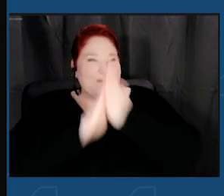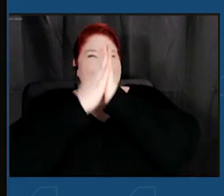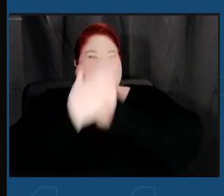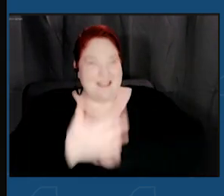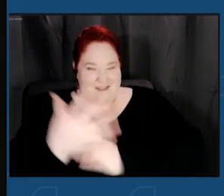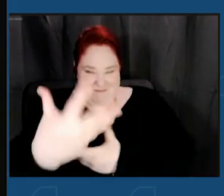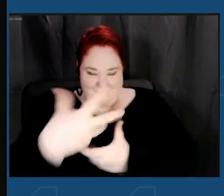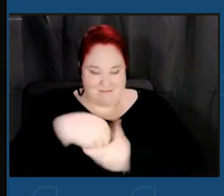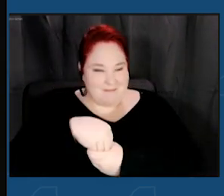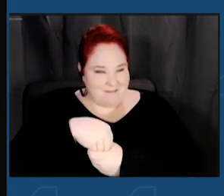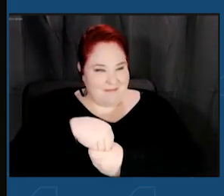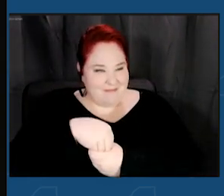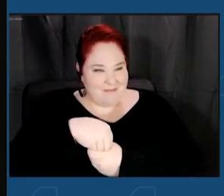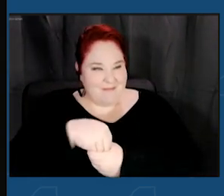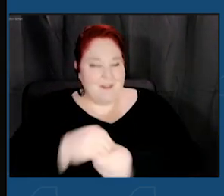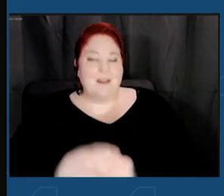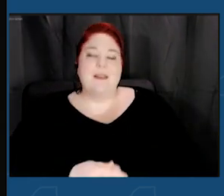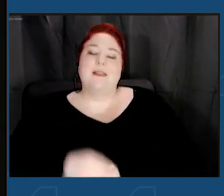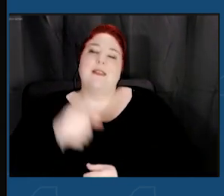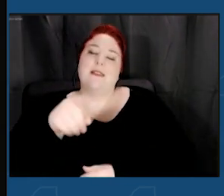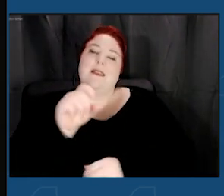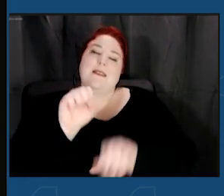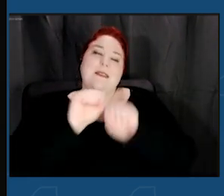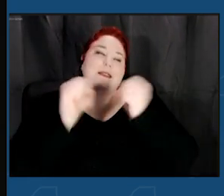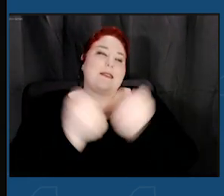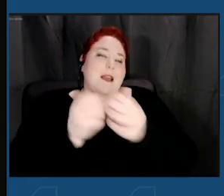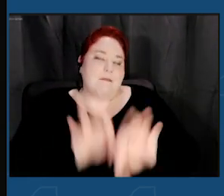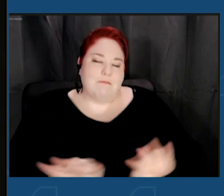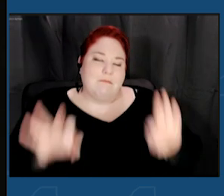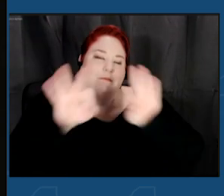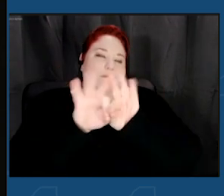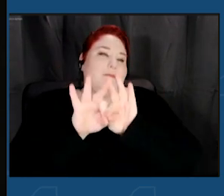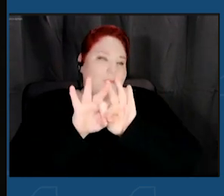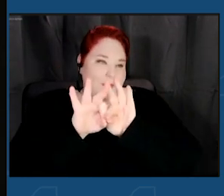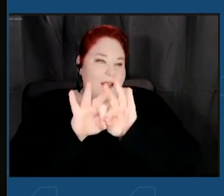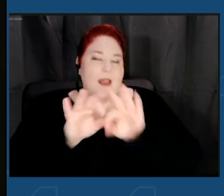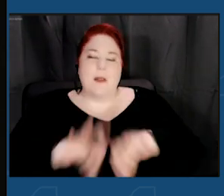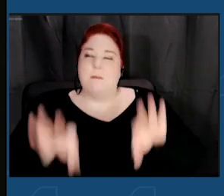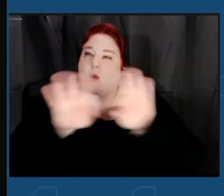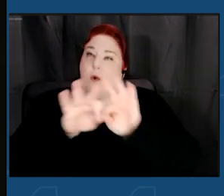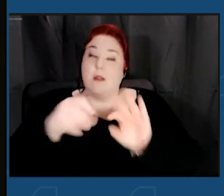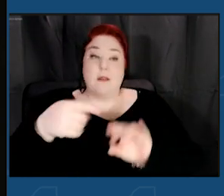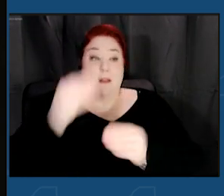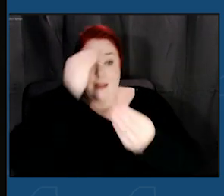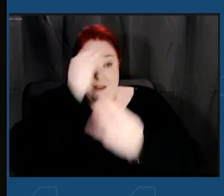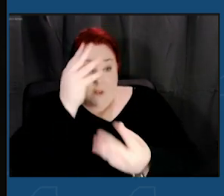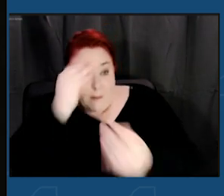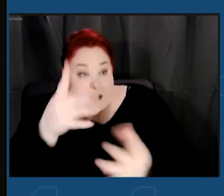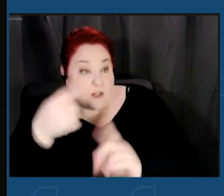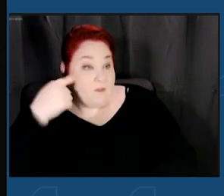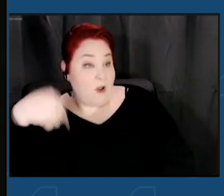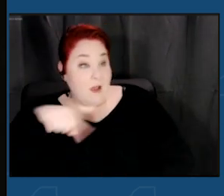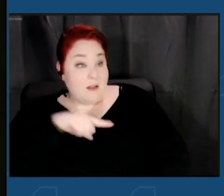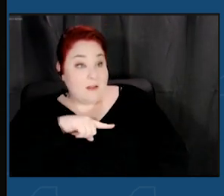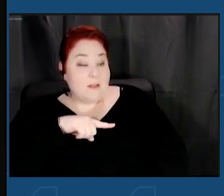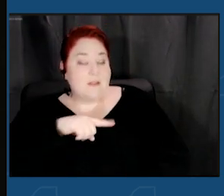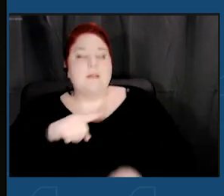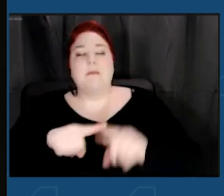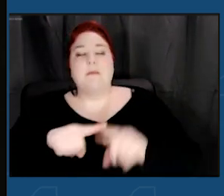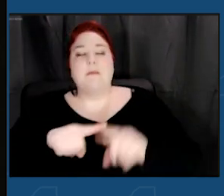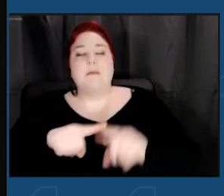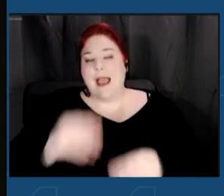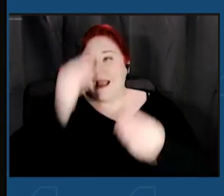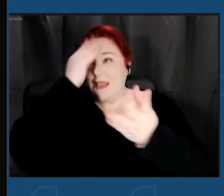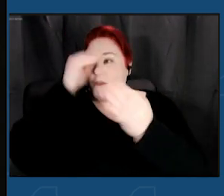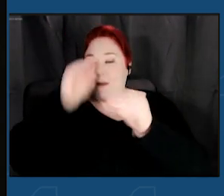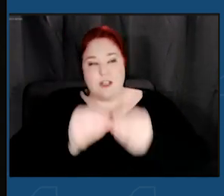State Agricultural Society is important. It's an important source of information for us, but also a way to get information out to all of you. So I